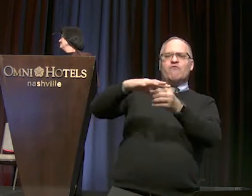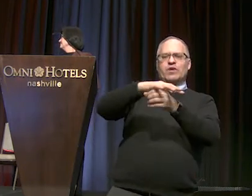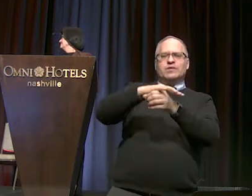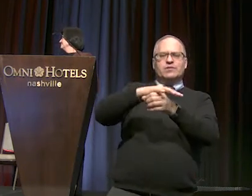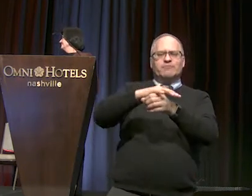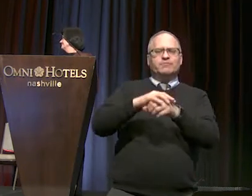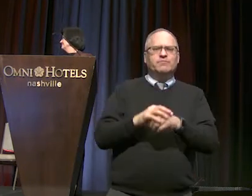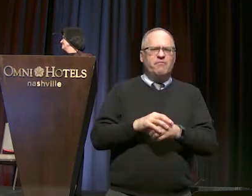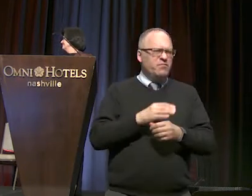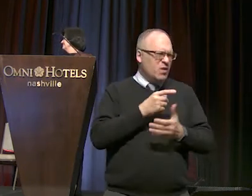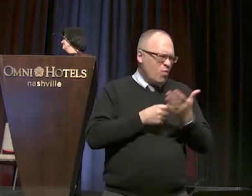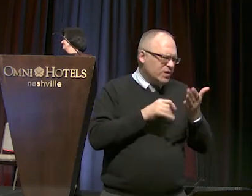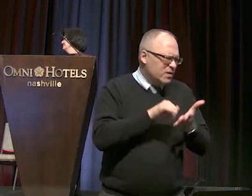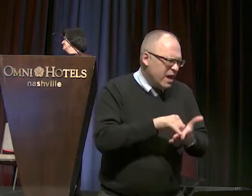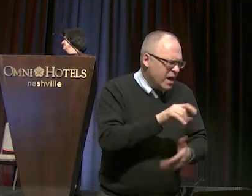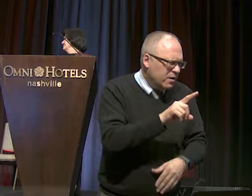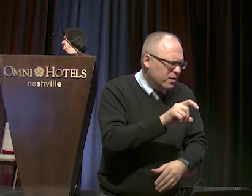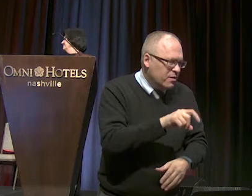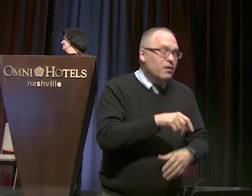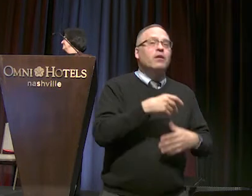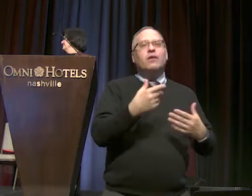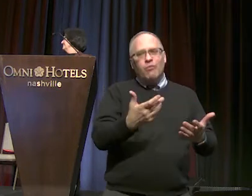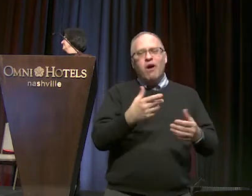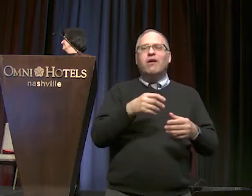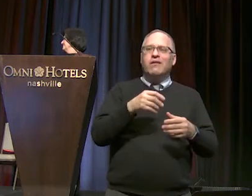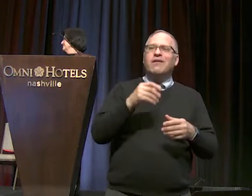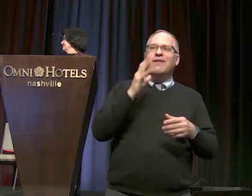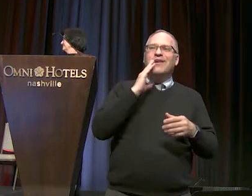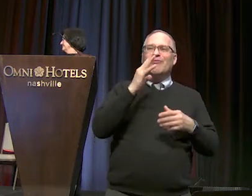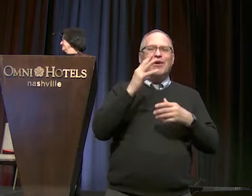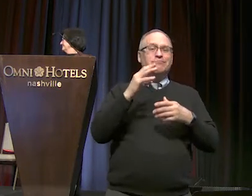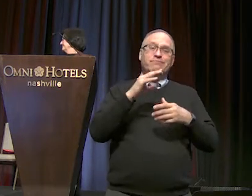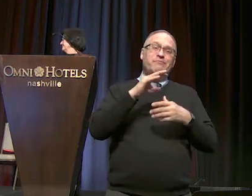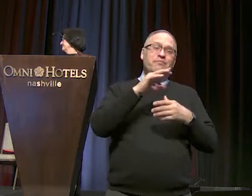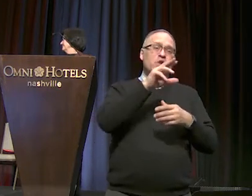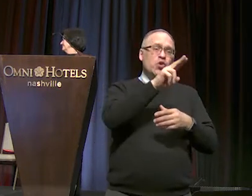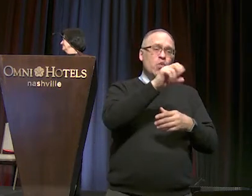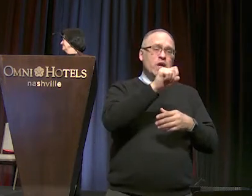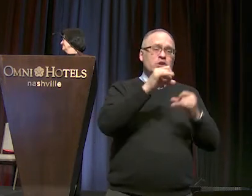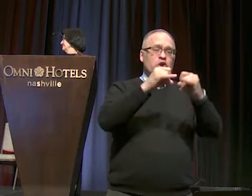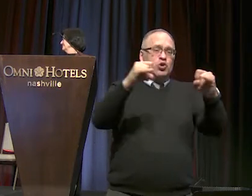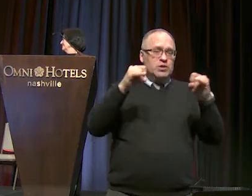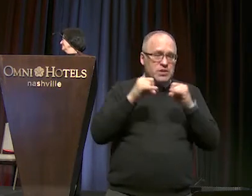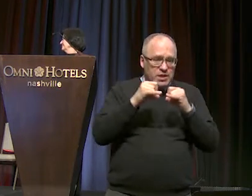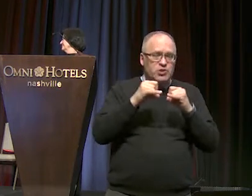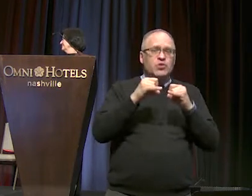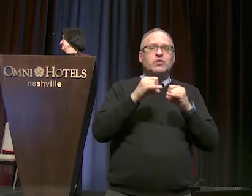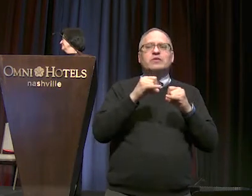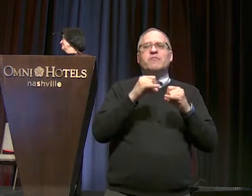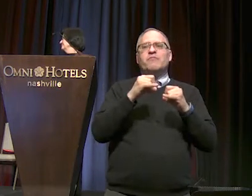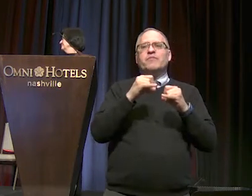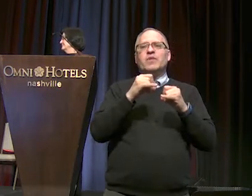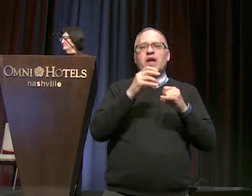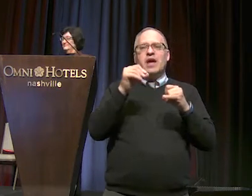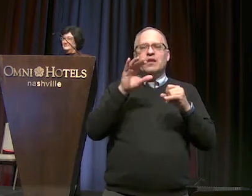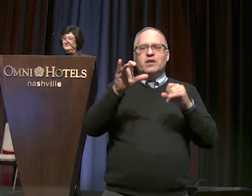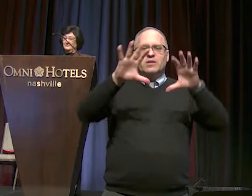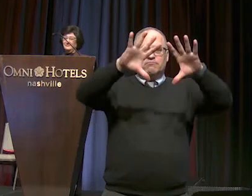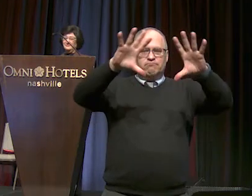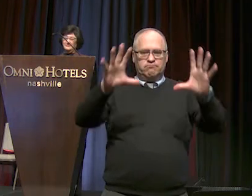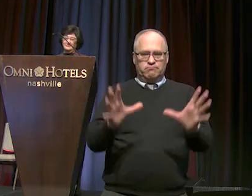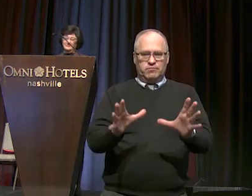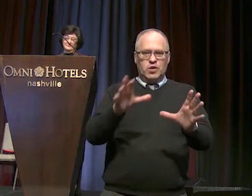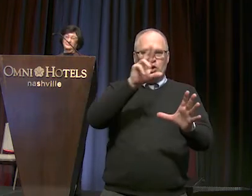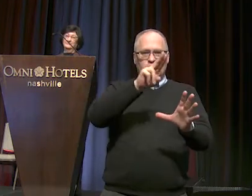that? It is a conference that would comprise the current U.S. jurisdictions and geographical boundaries congruent